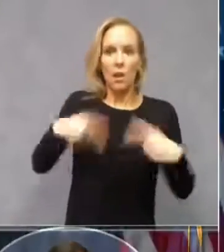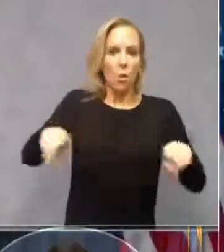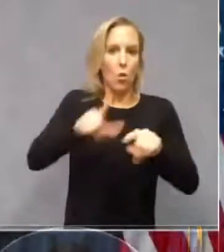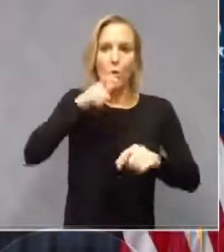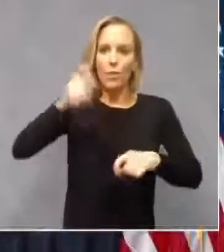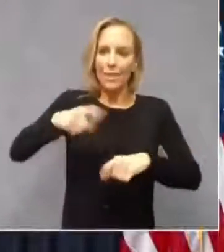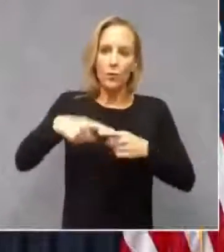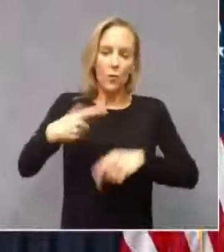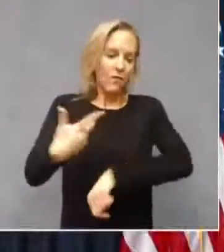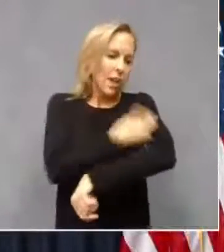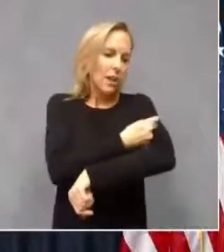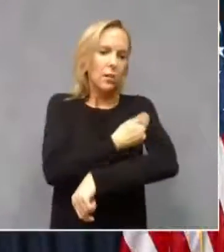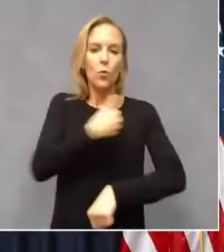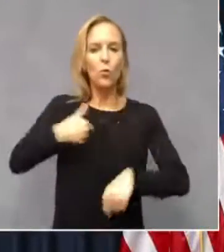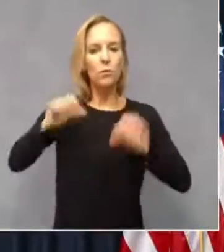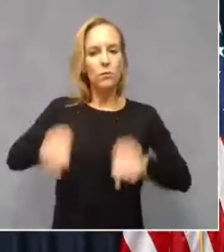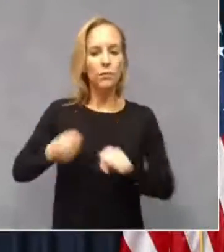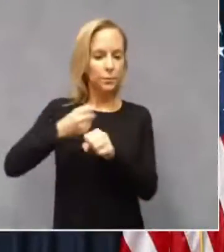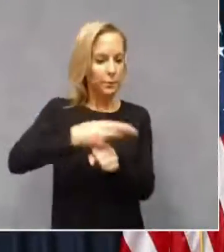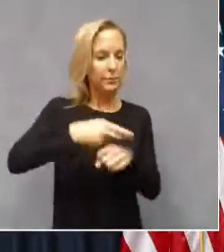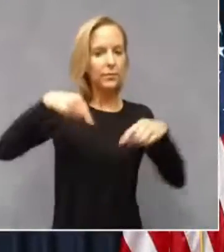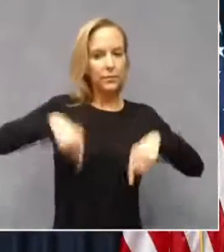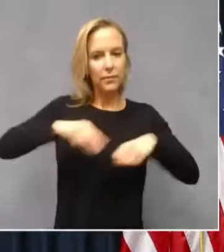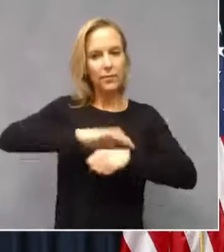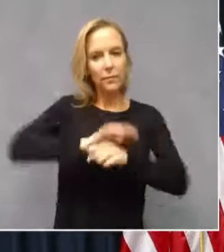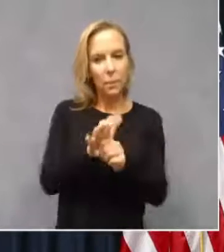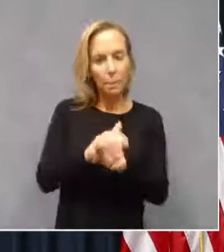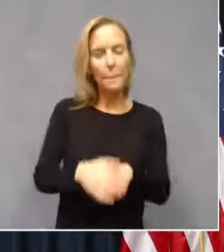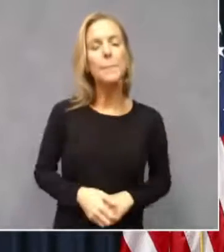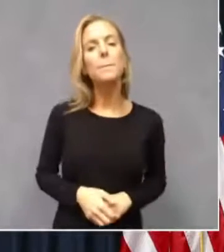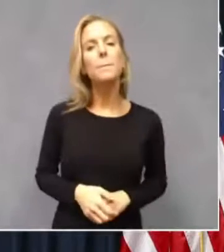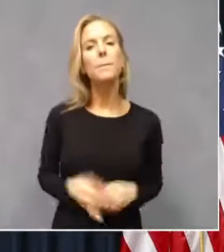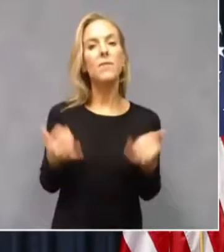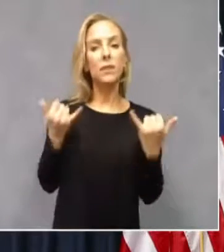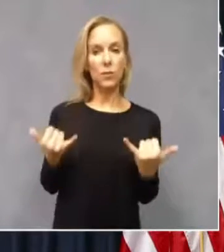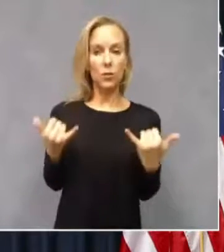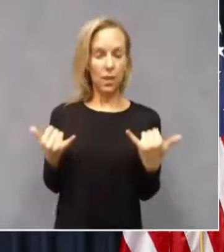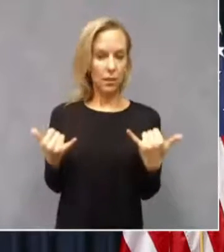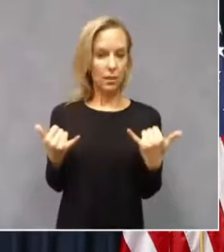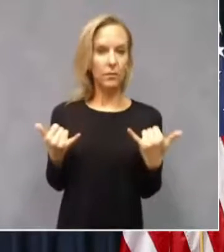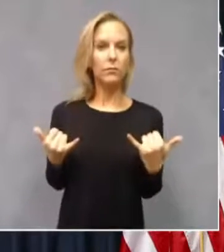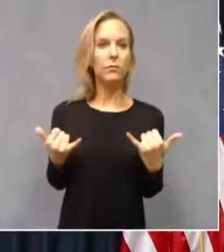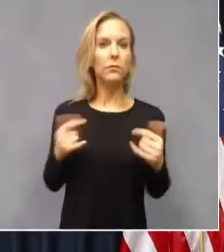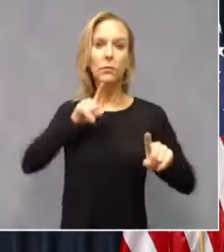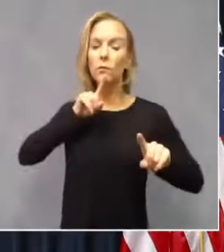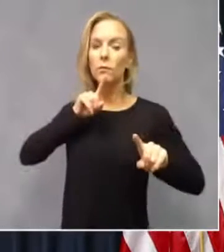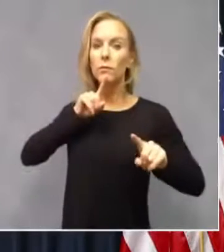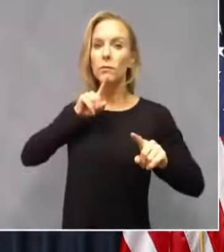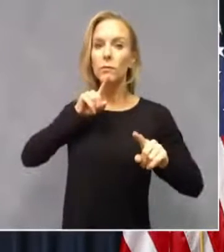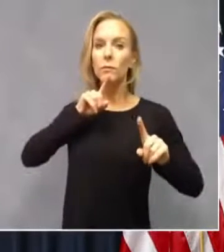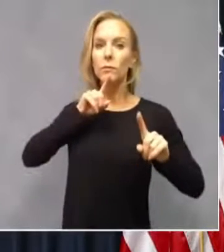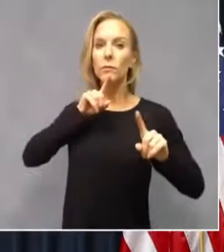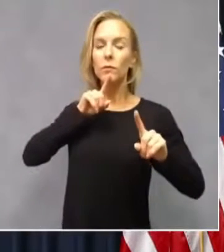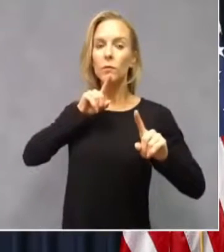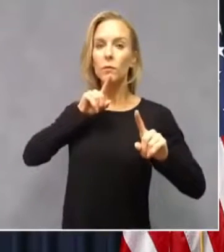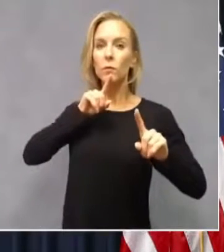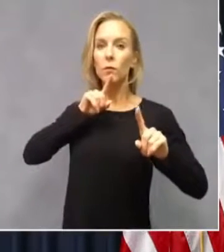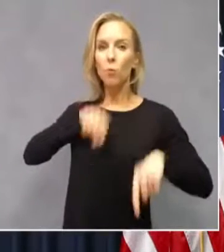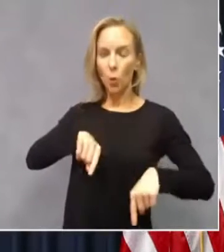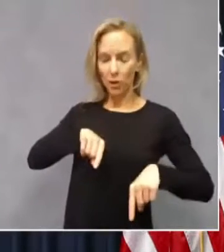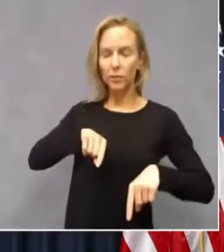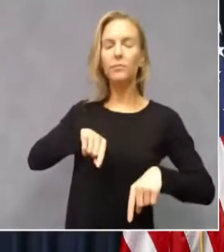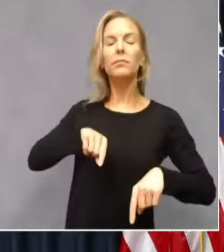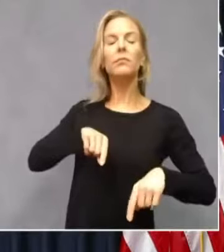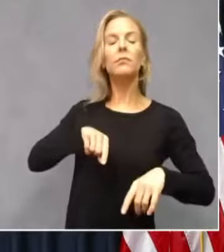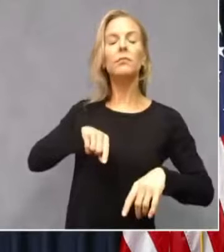thing. All right. Today's report, while again higher than we